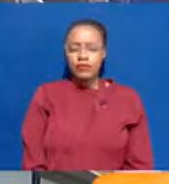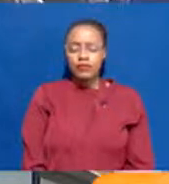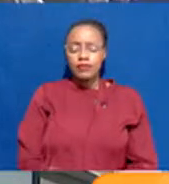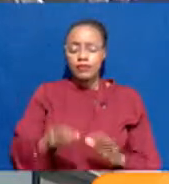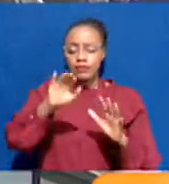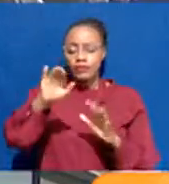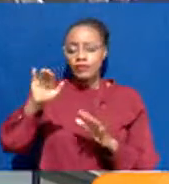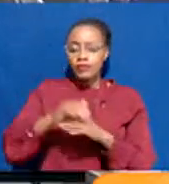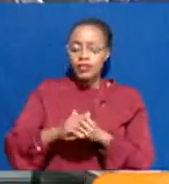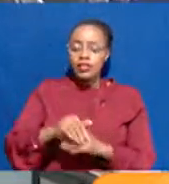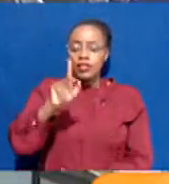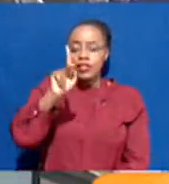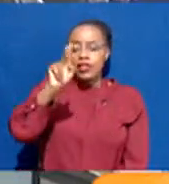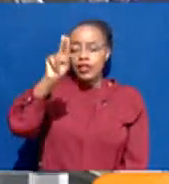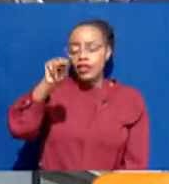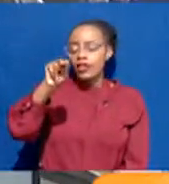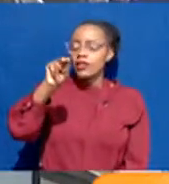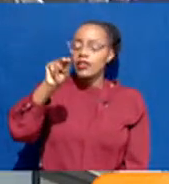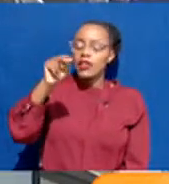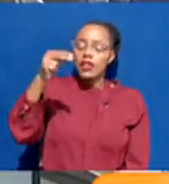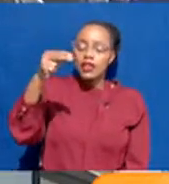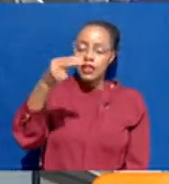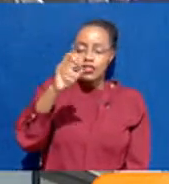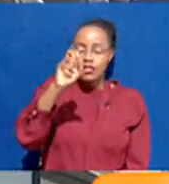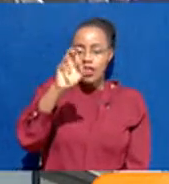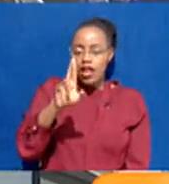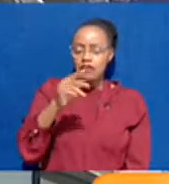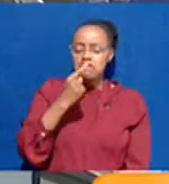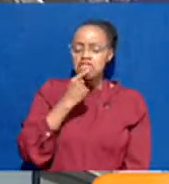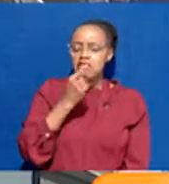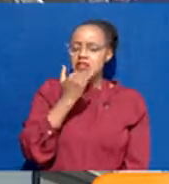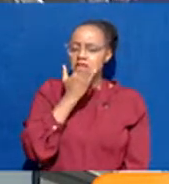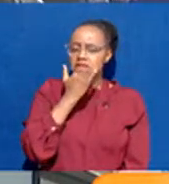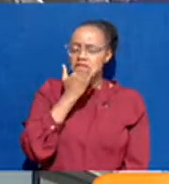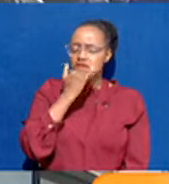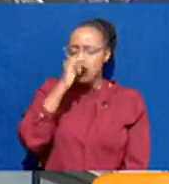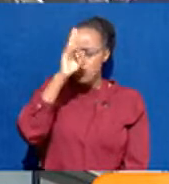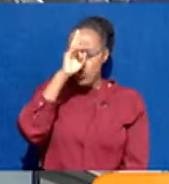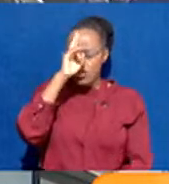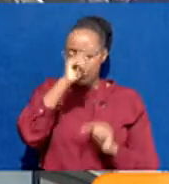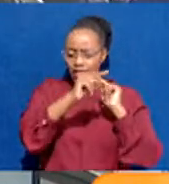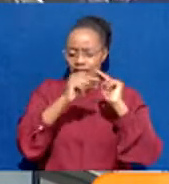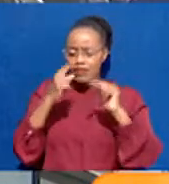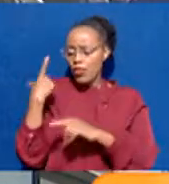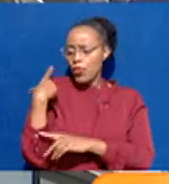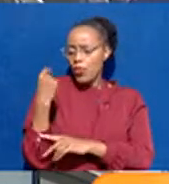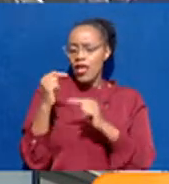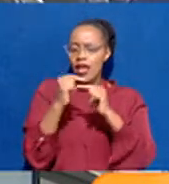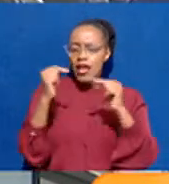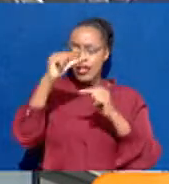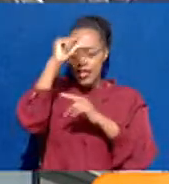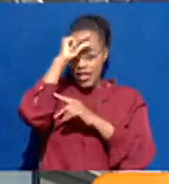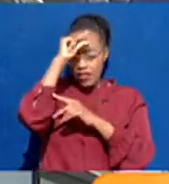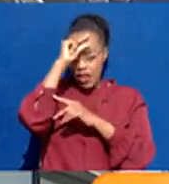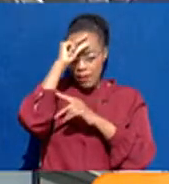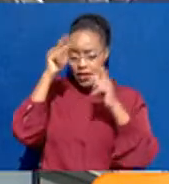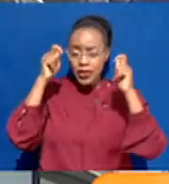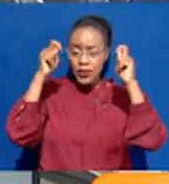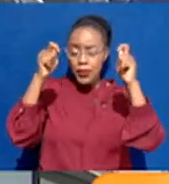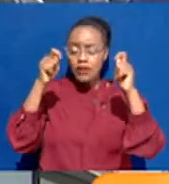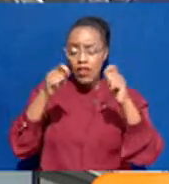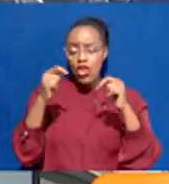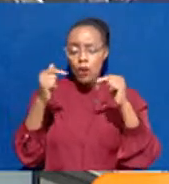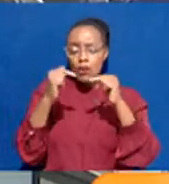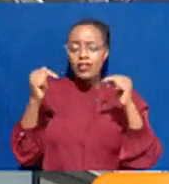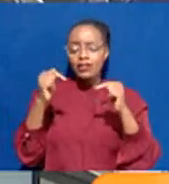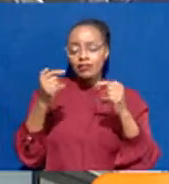Now, the Kenya National Commission on Human Rights has condemned cases of police brutality during the recent anti-government protests called by the opposition.